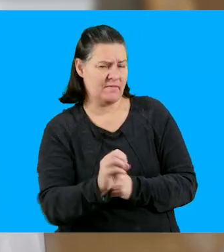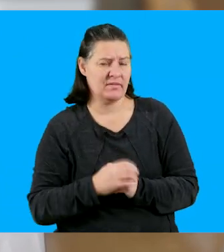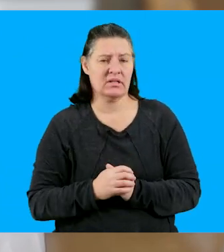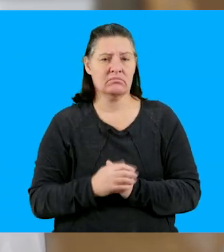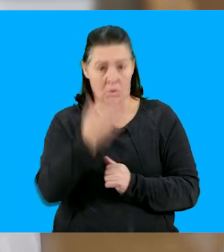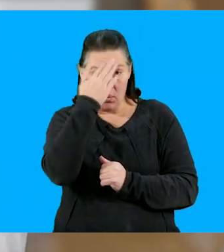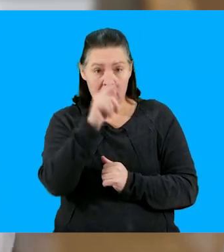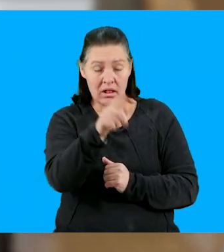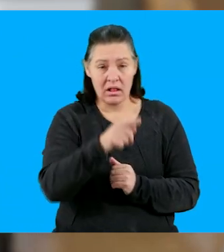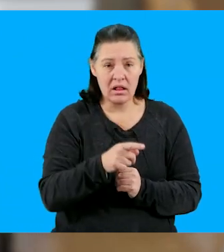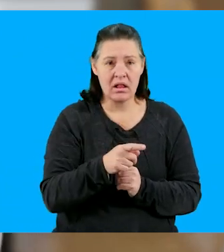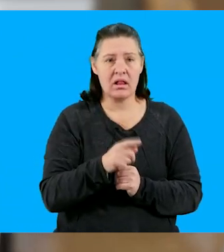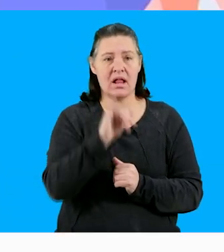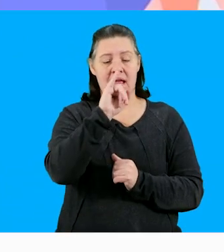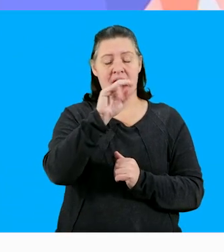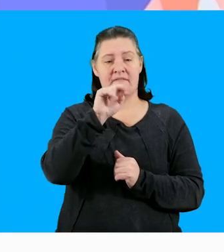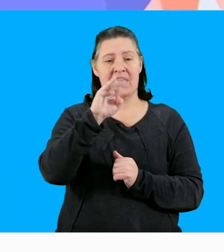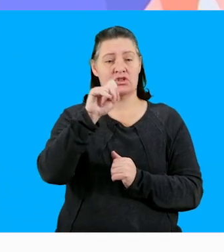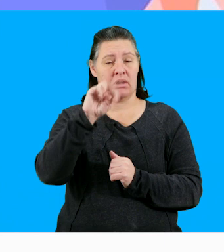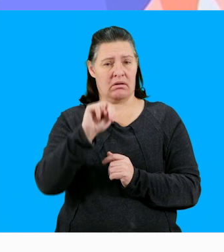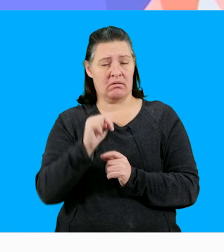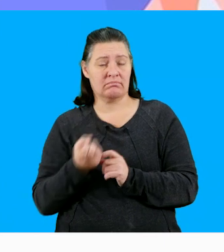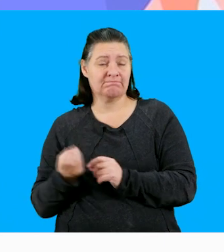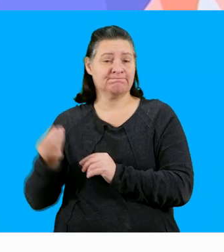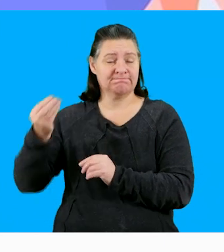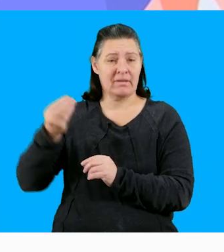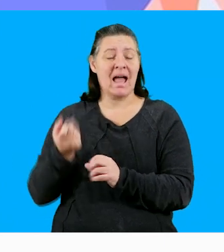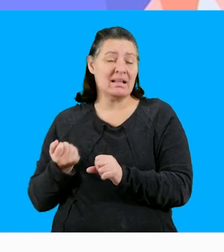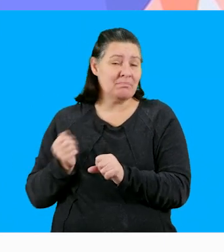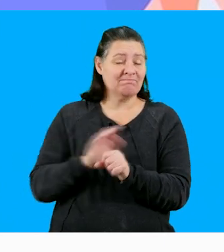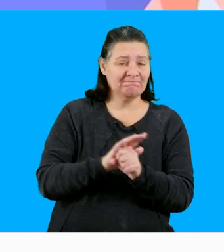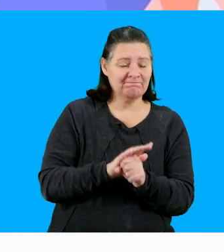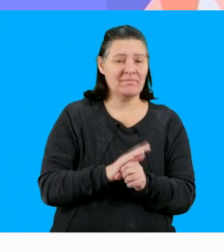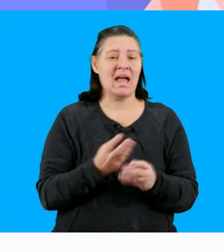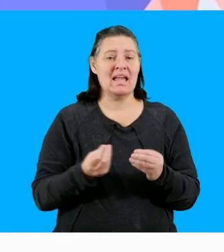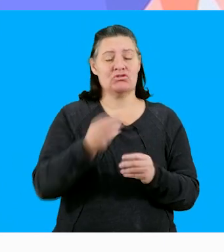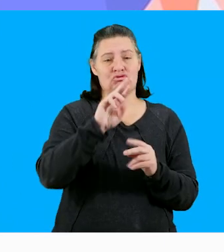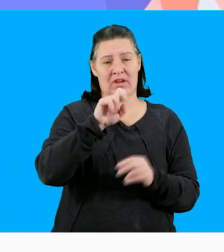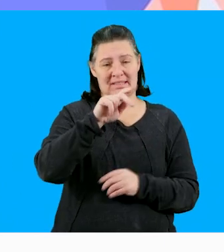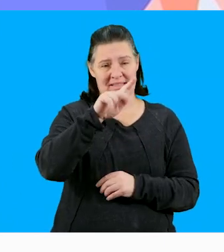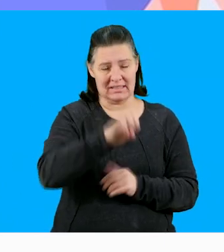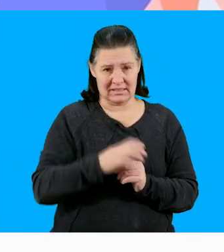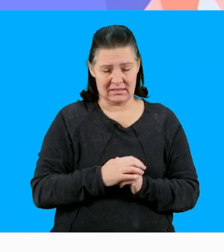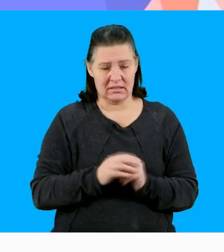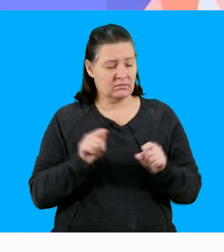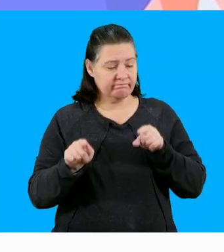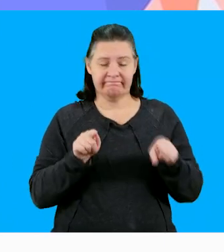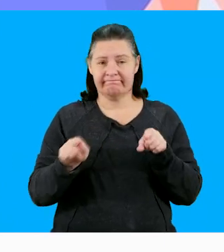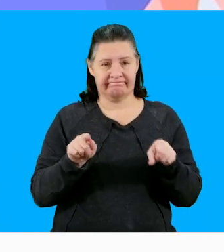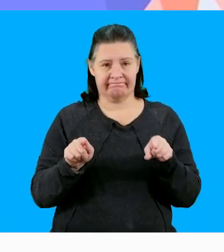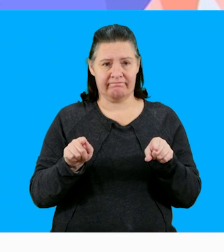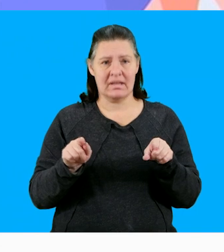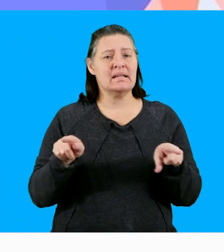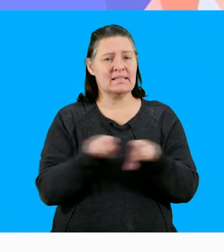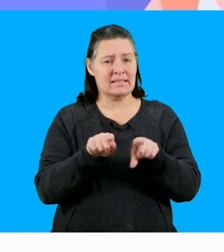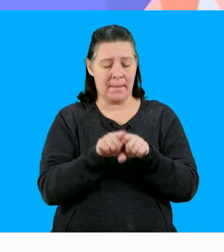you. Did you know that inflation can impact interest rates? Yes, it can. So interest rates and inflation tend